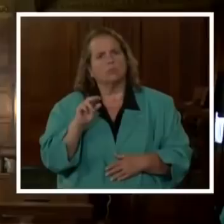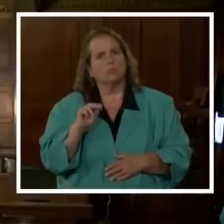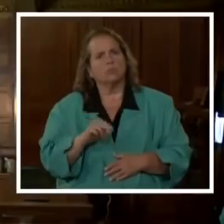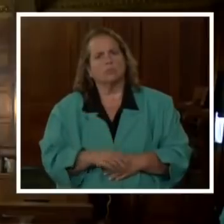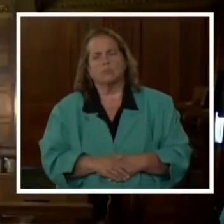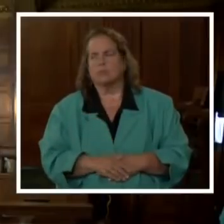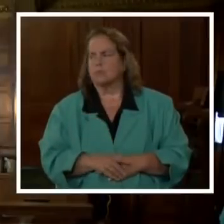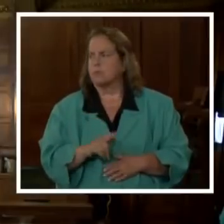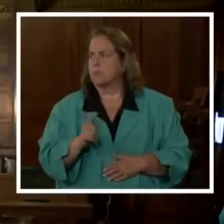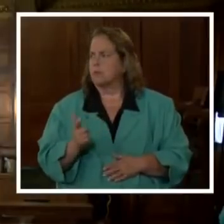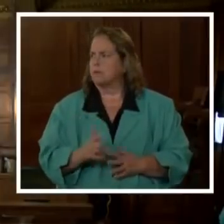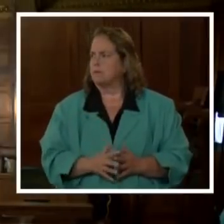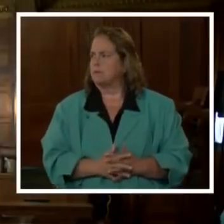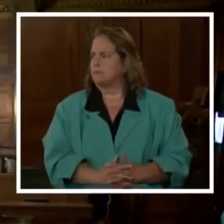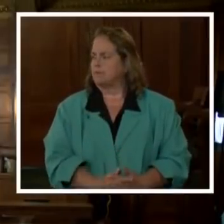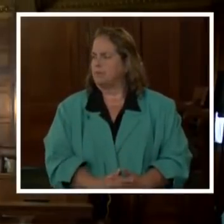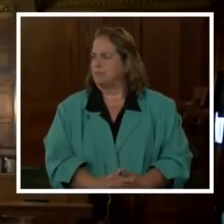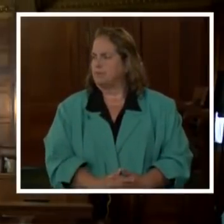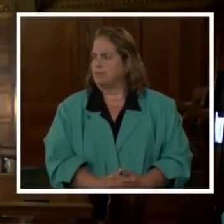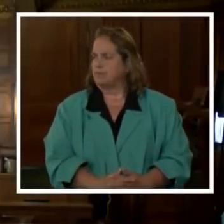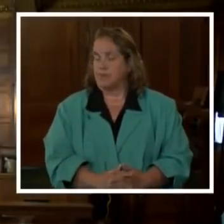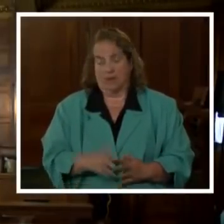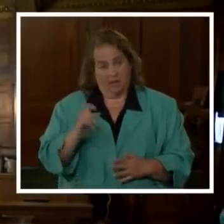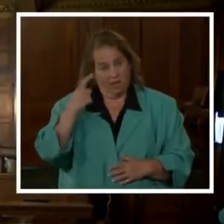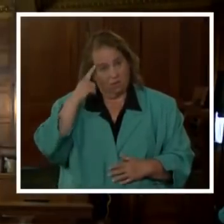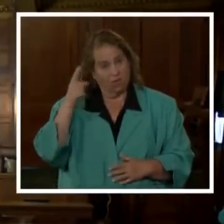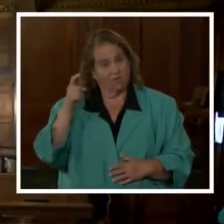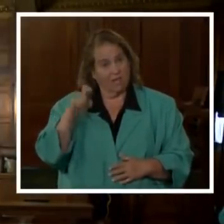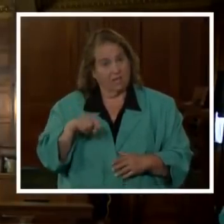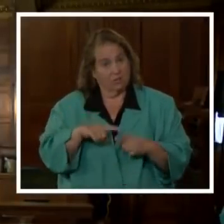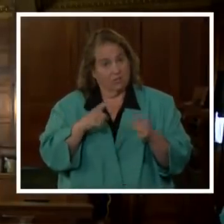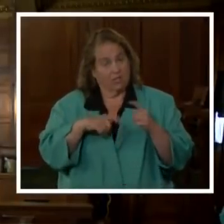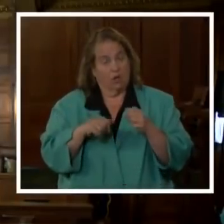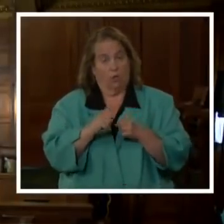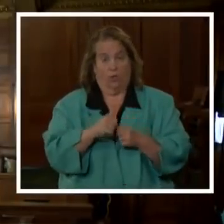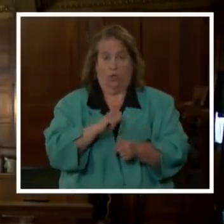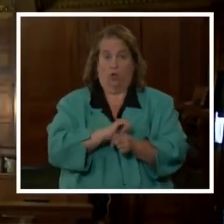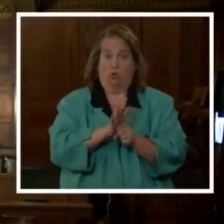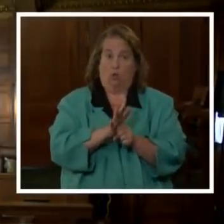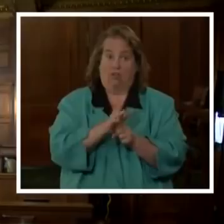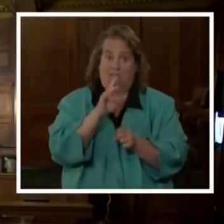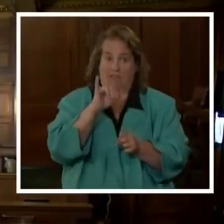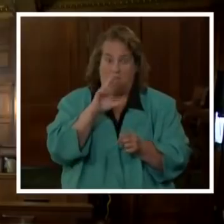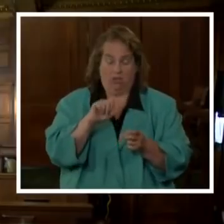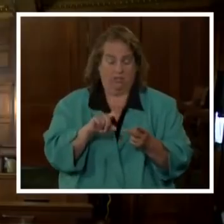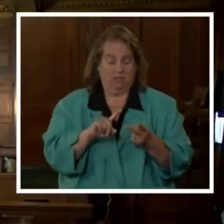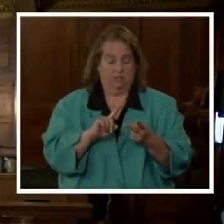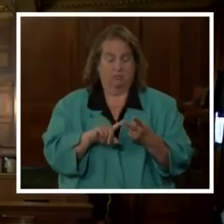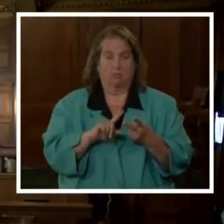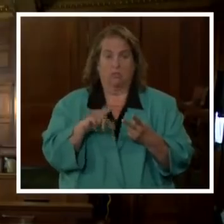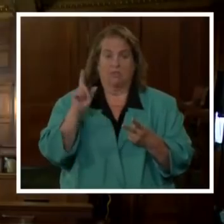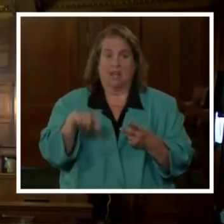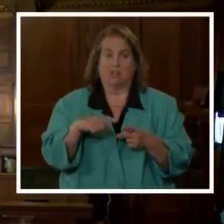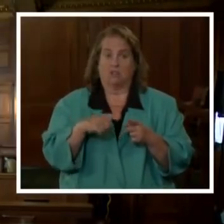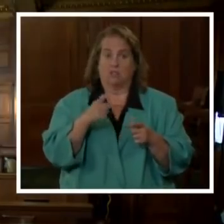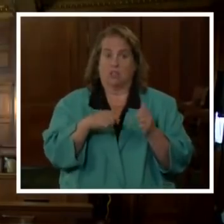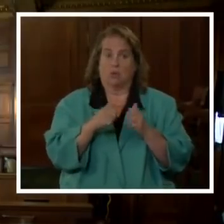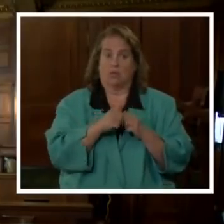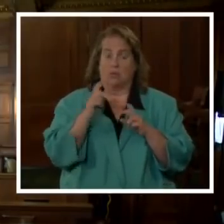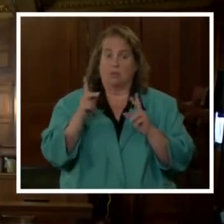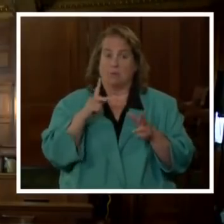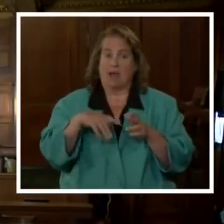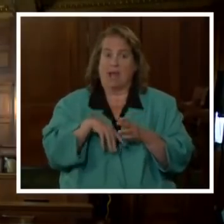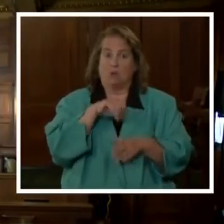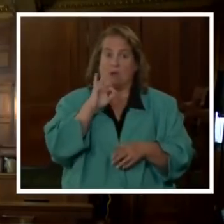Tom? Governor, you've had to deal with the coronavirus. You've had to deal with the folks